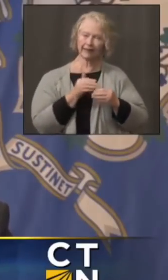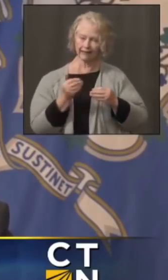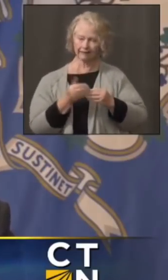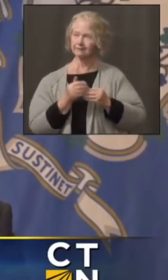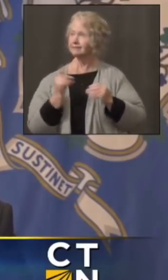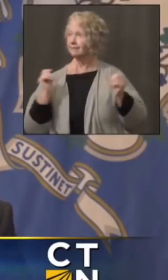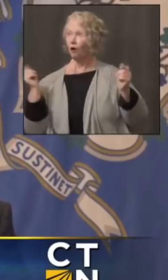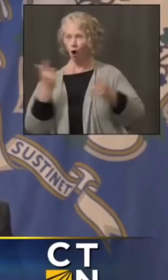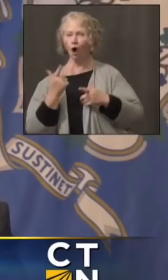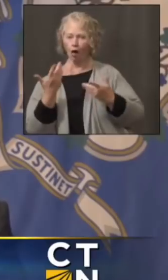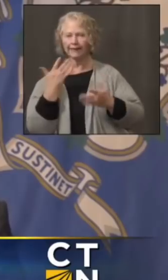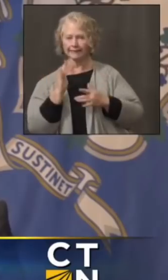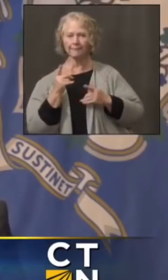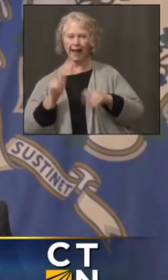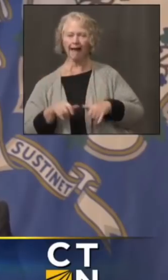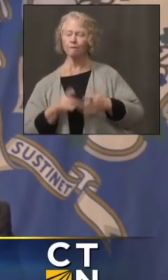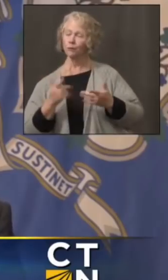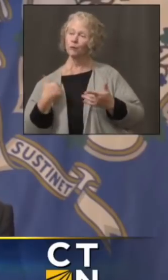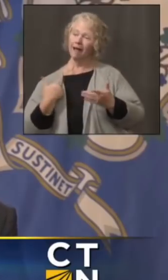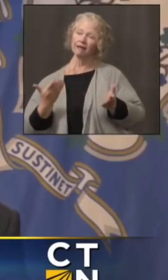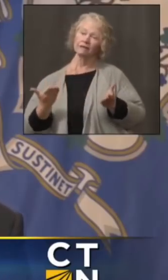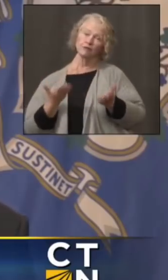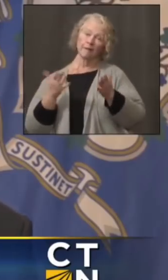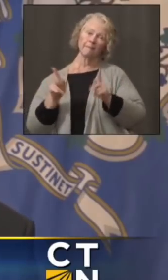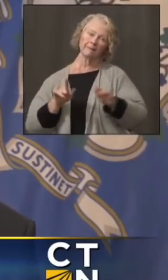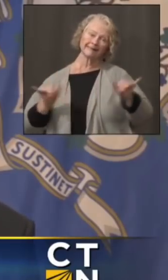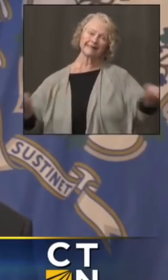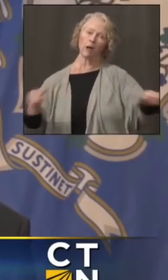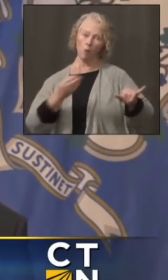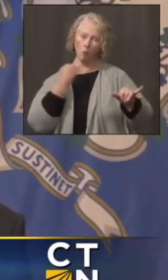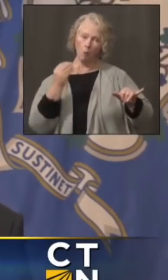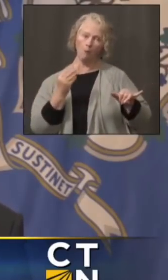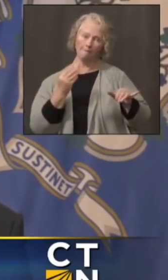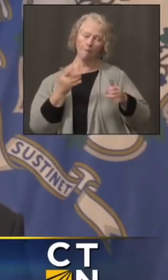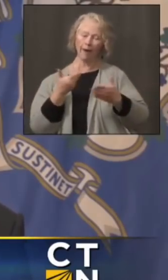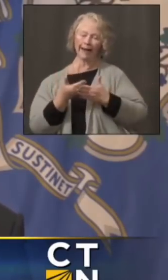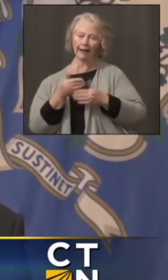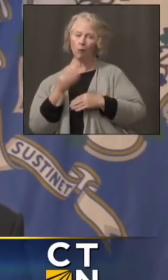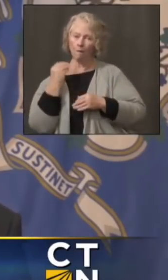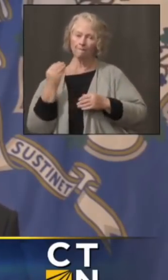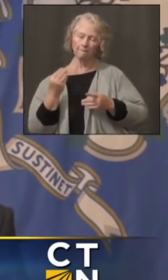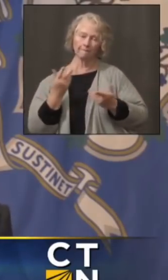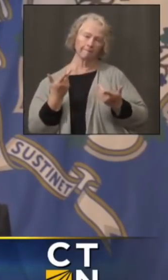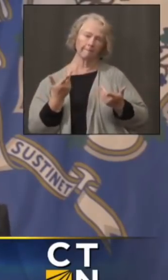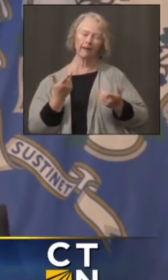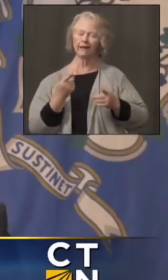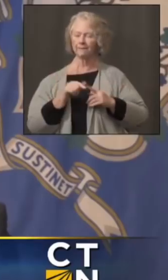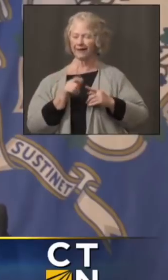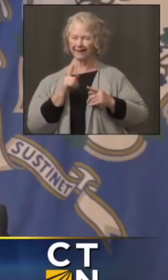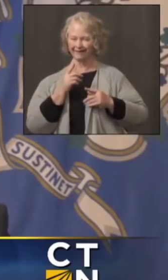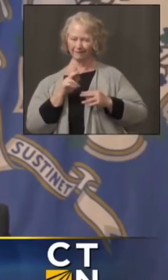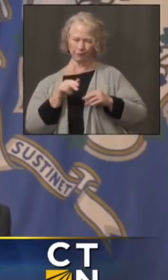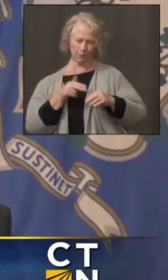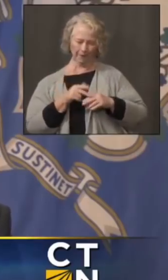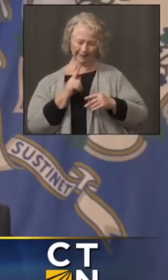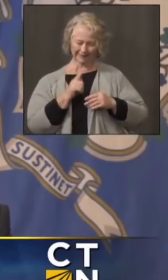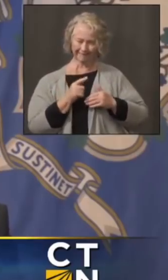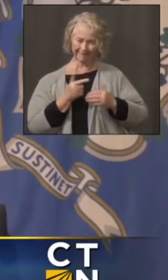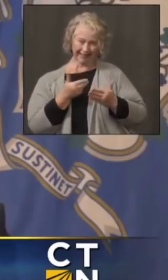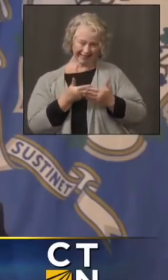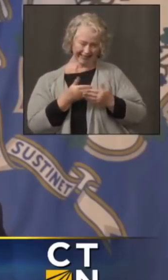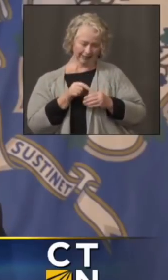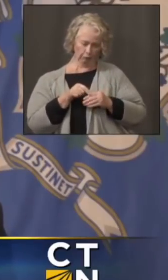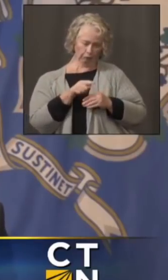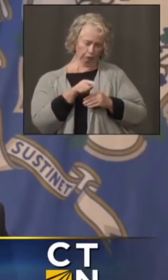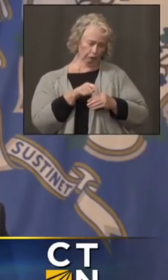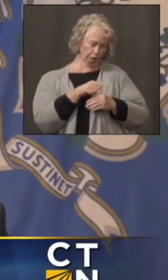close to home during this holiday season. When it comes to our neighboring states, obviously you can't enforce that. You're driving back and